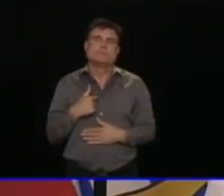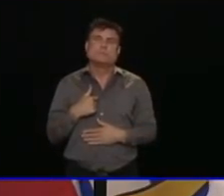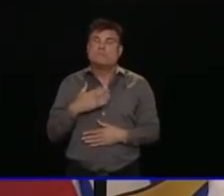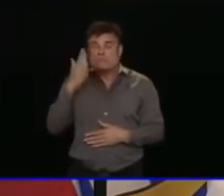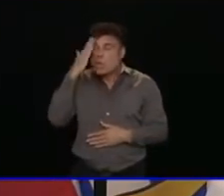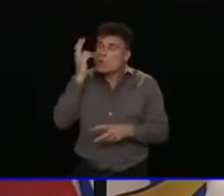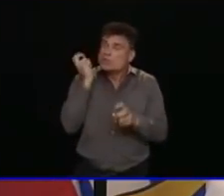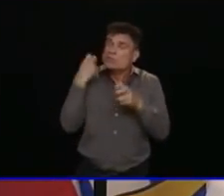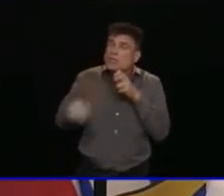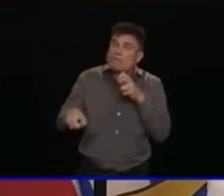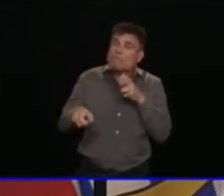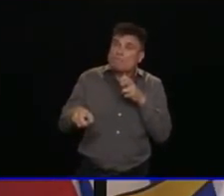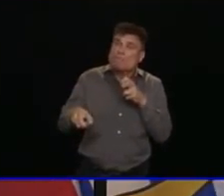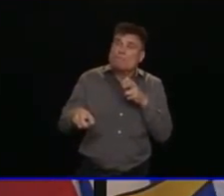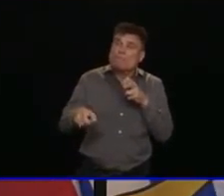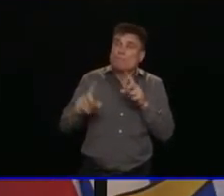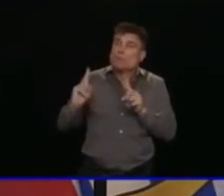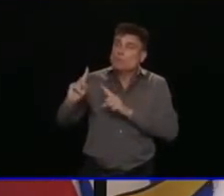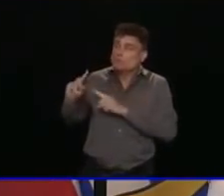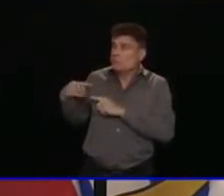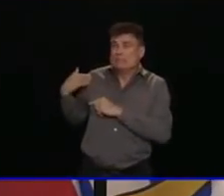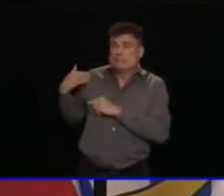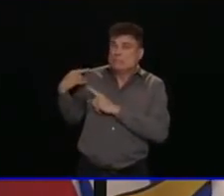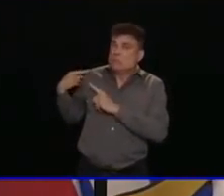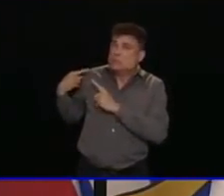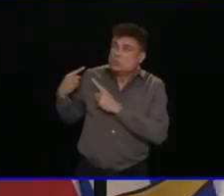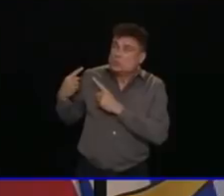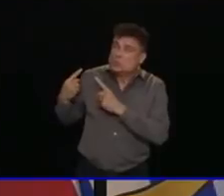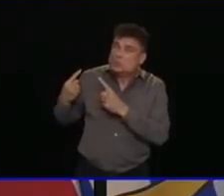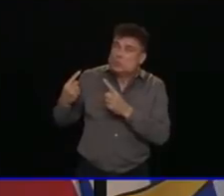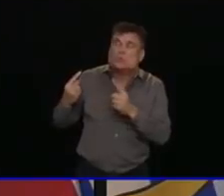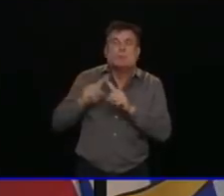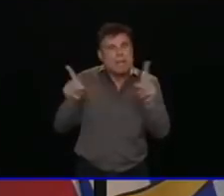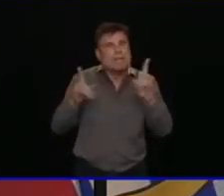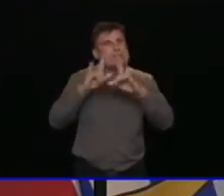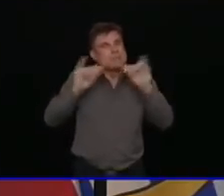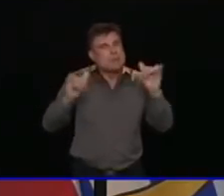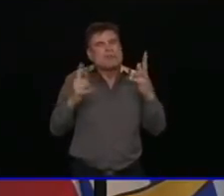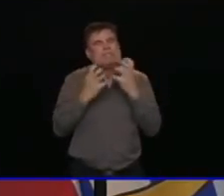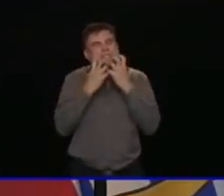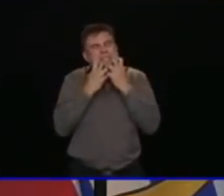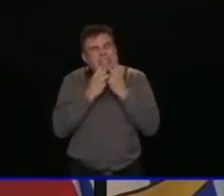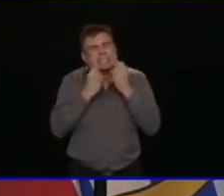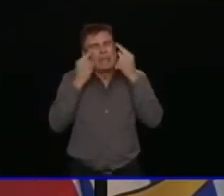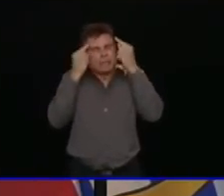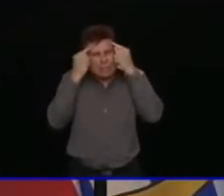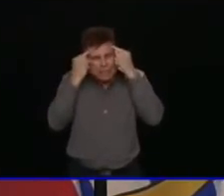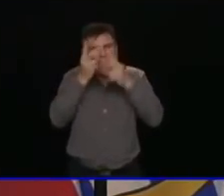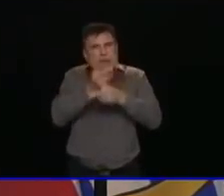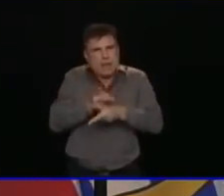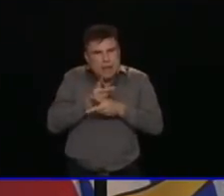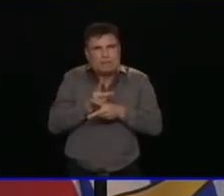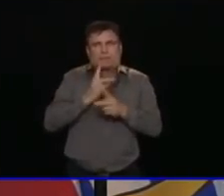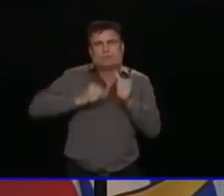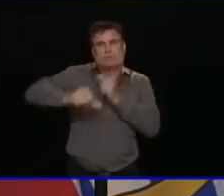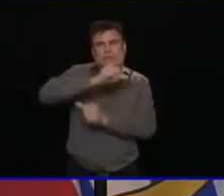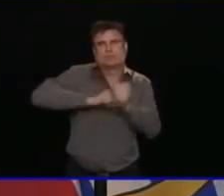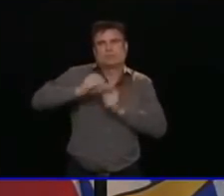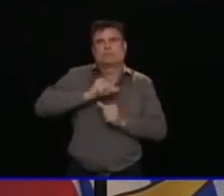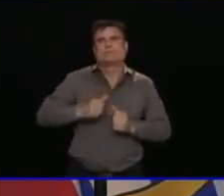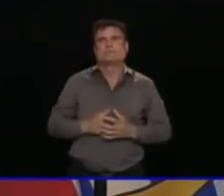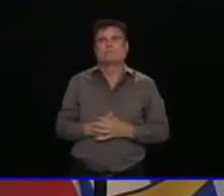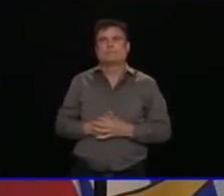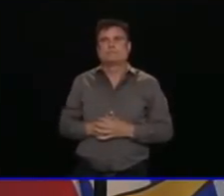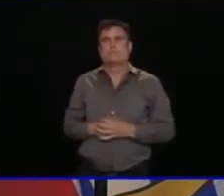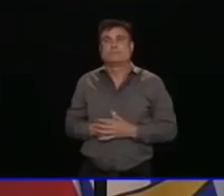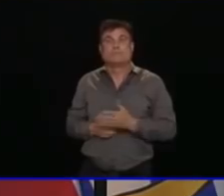and my follow-up is for my colleague because I forgot to ask at the beginning. If we could just get a response in French, just kind of on the overall